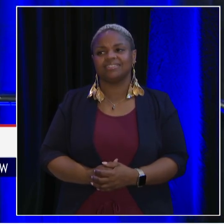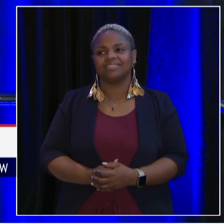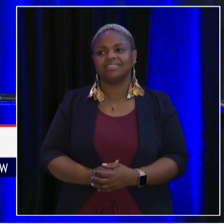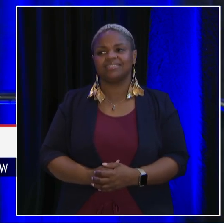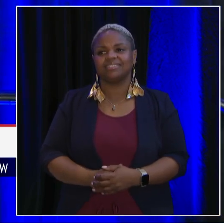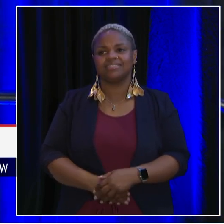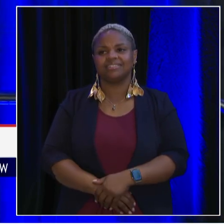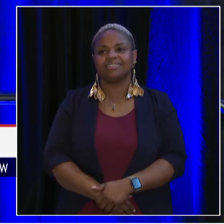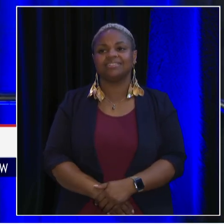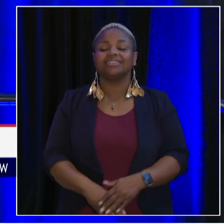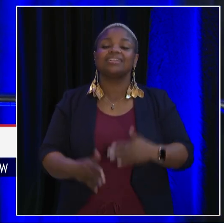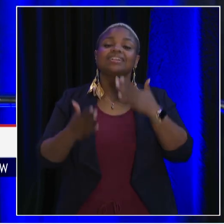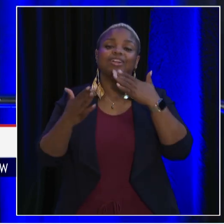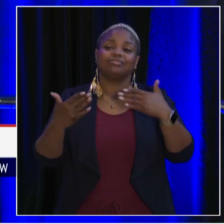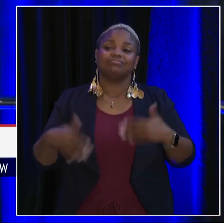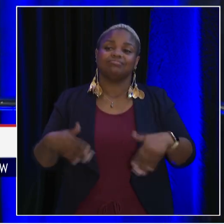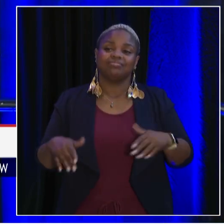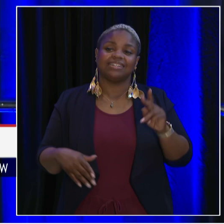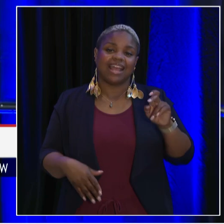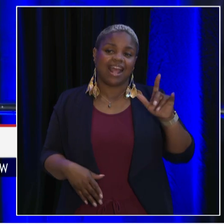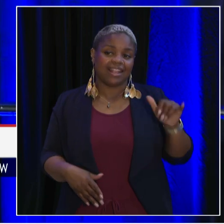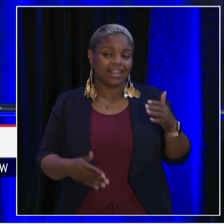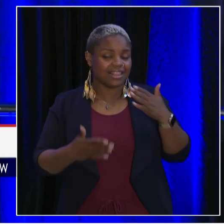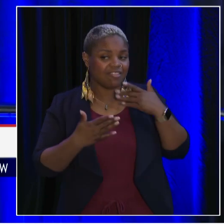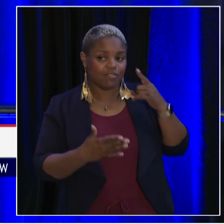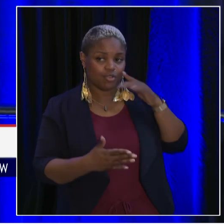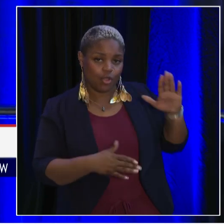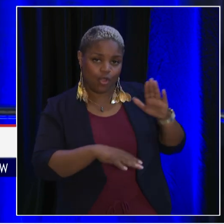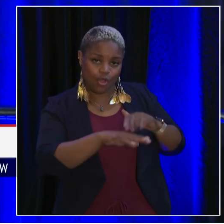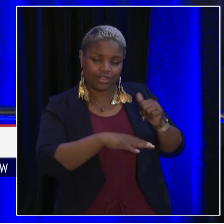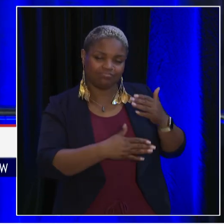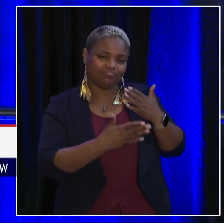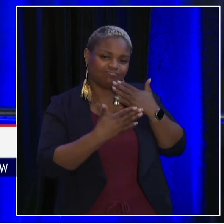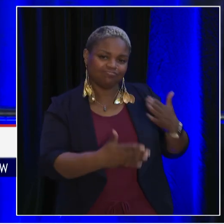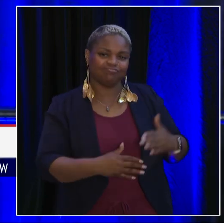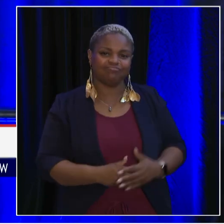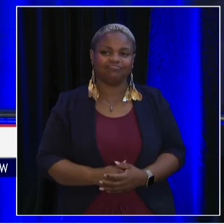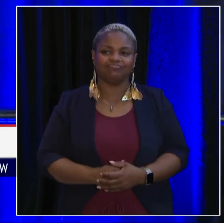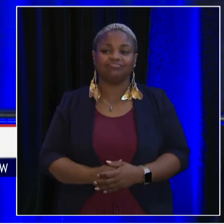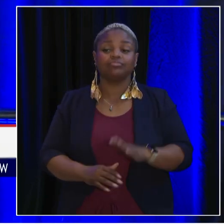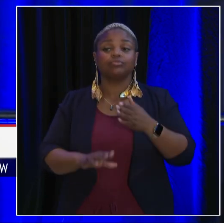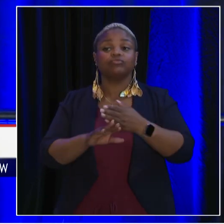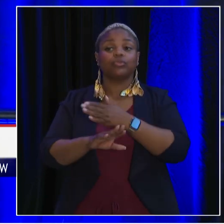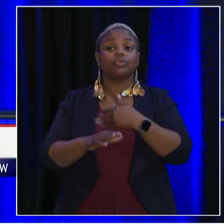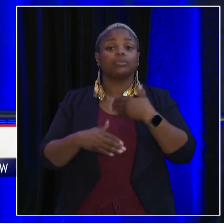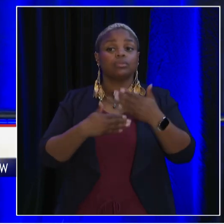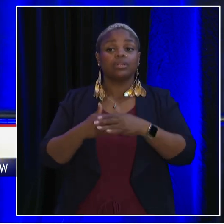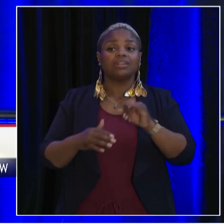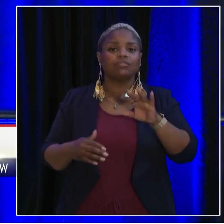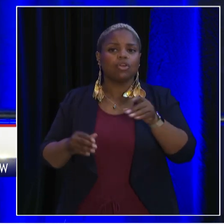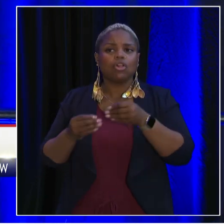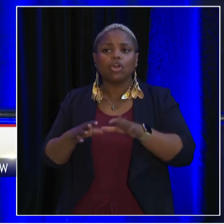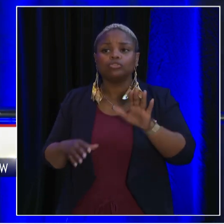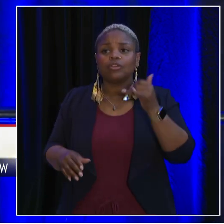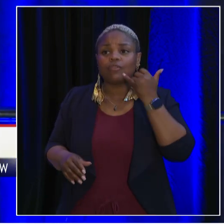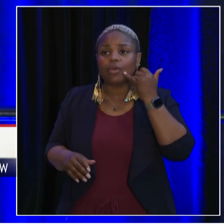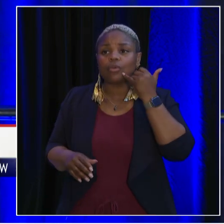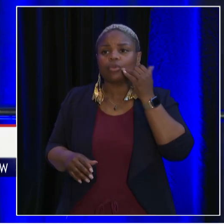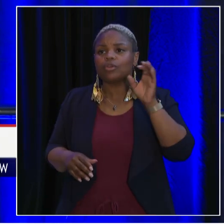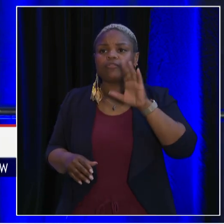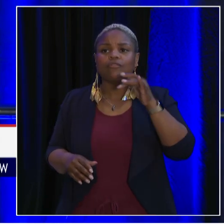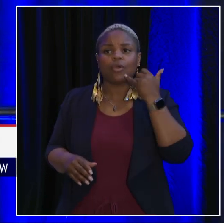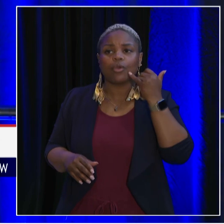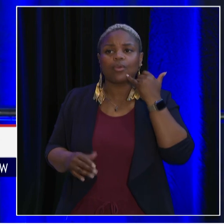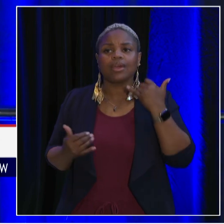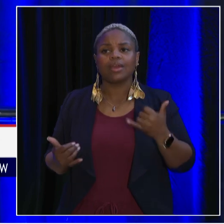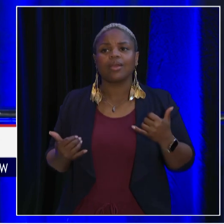Thank you so much, Kelly, for that call to action. Oh, before we go any further, I'd like to note if you lost your phone and are searching for your phone, perhaps it